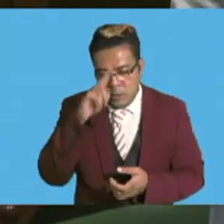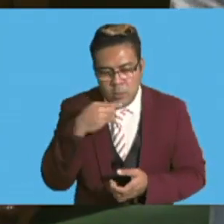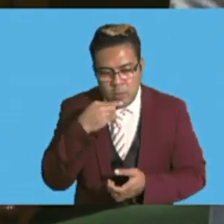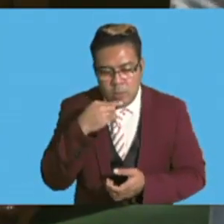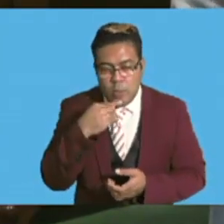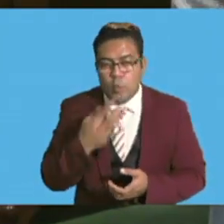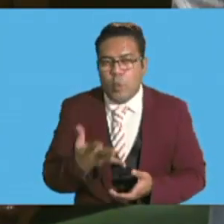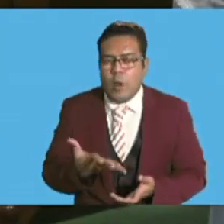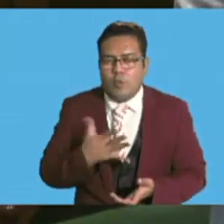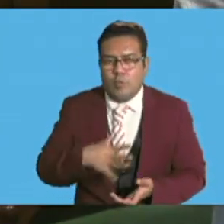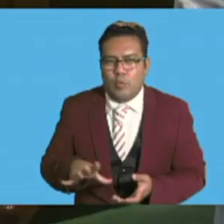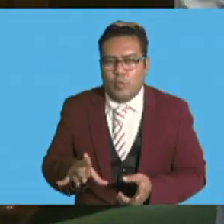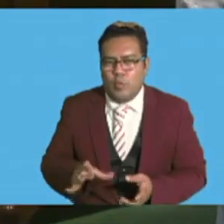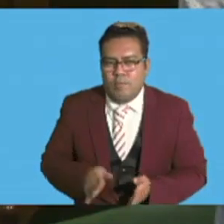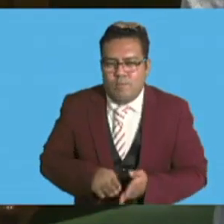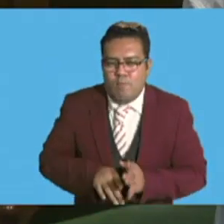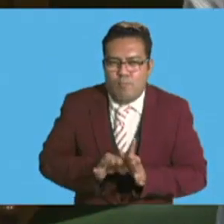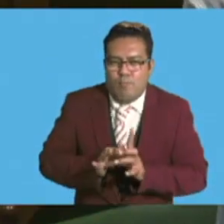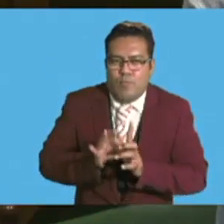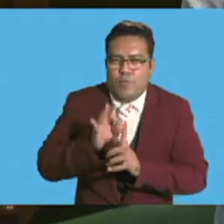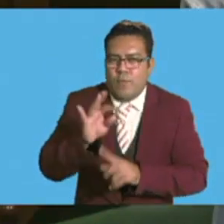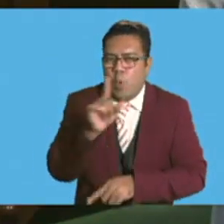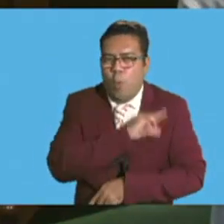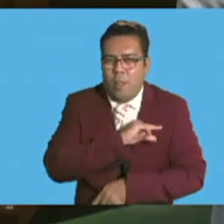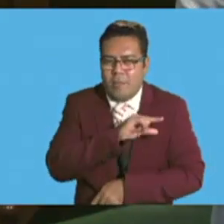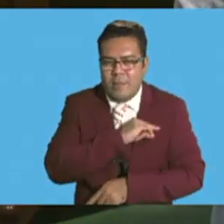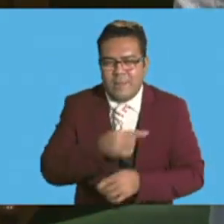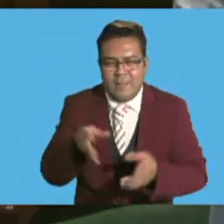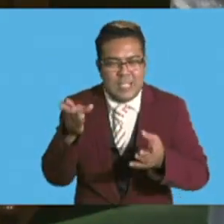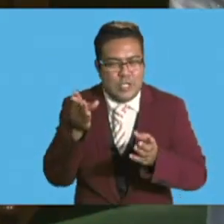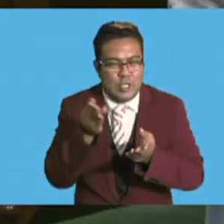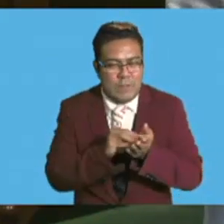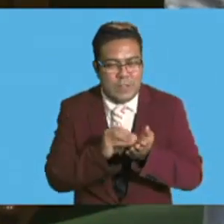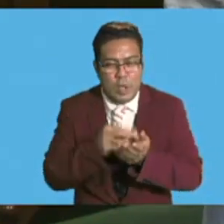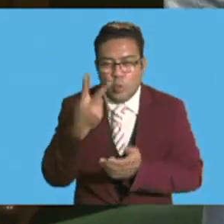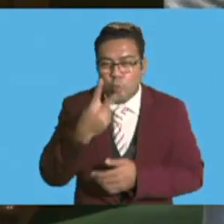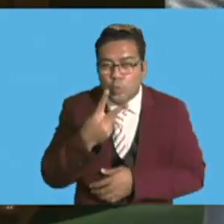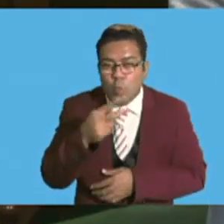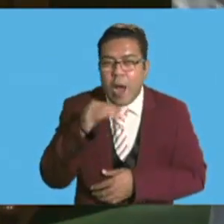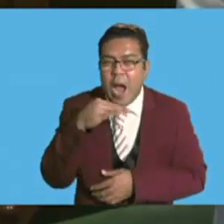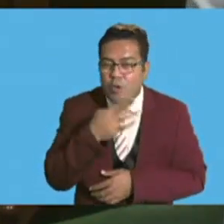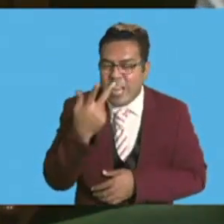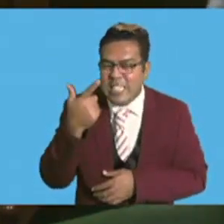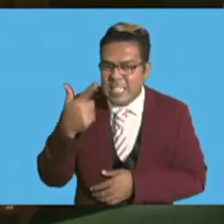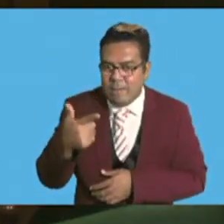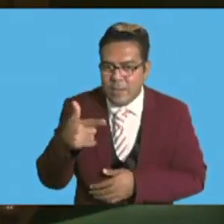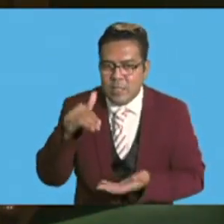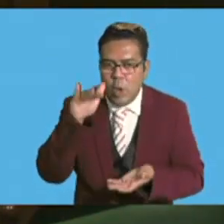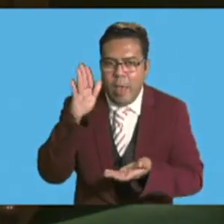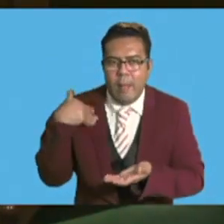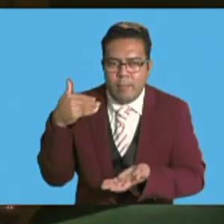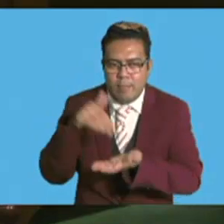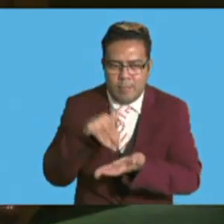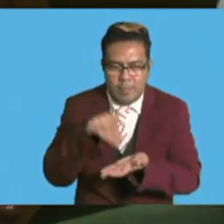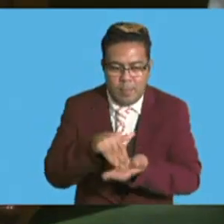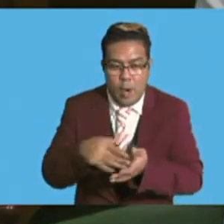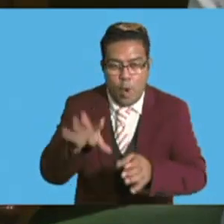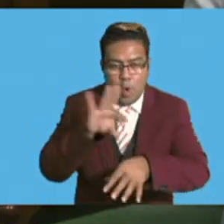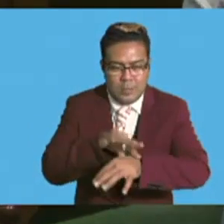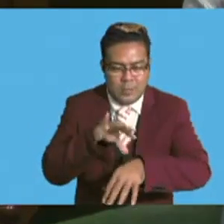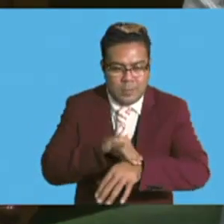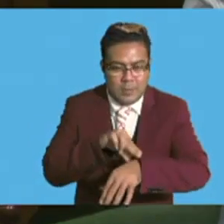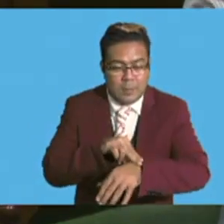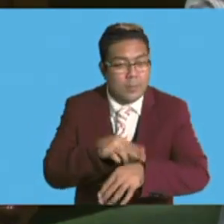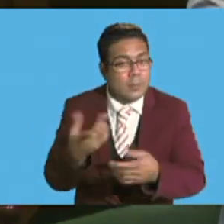quality of our services provided in all our 207 facilities, including our corporate office, beginning with our head office in